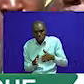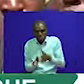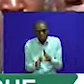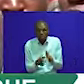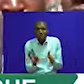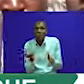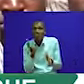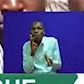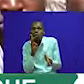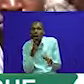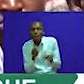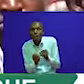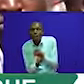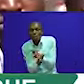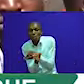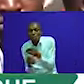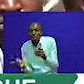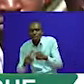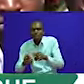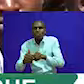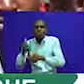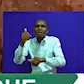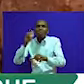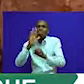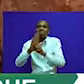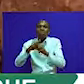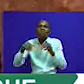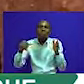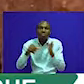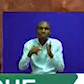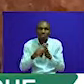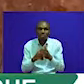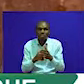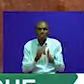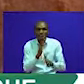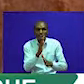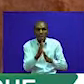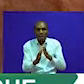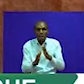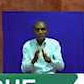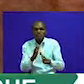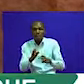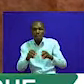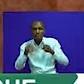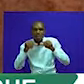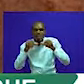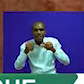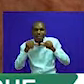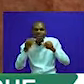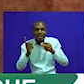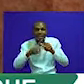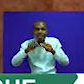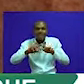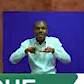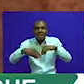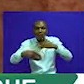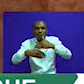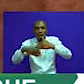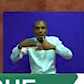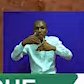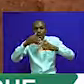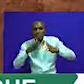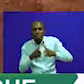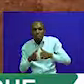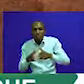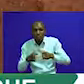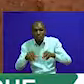flowways on the roads to avoid more disasters. Emero beli ni gagandrete kobe kwa bune pare yego chikorwa sigu nainde eliko